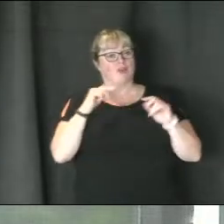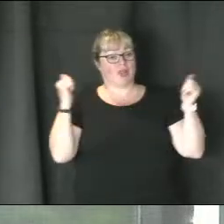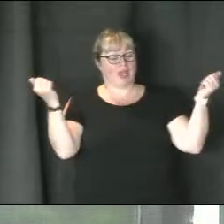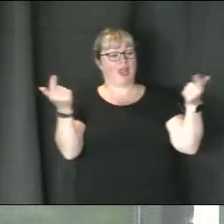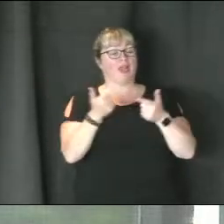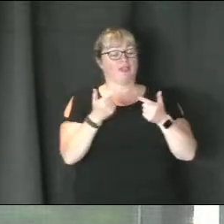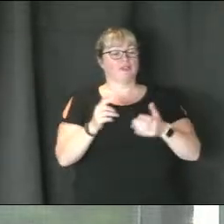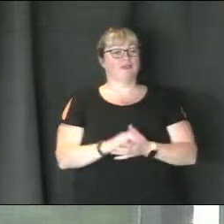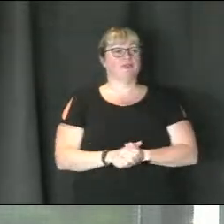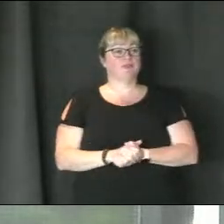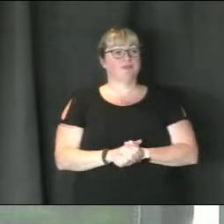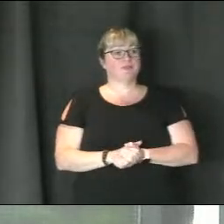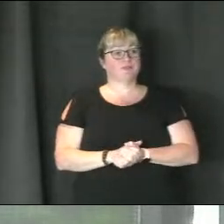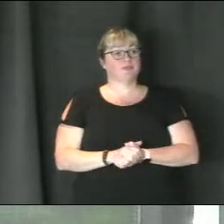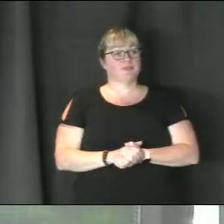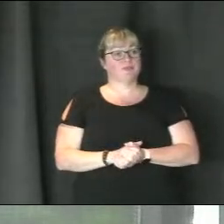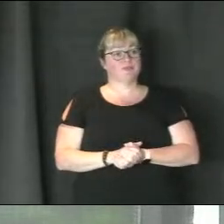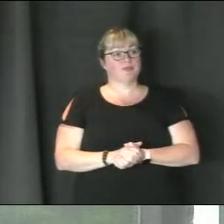all.